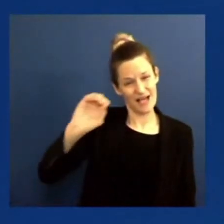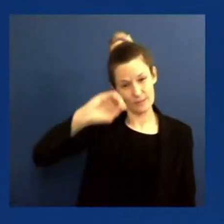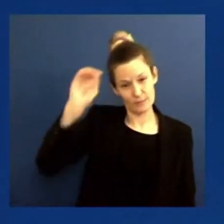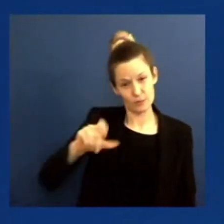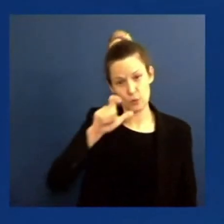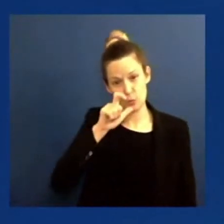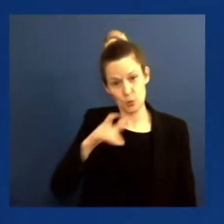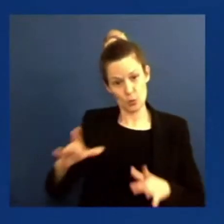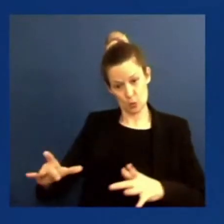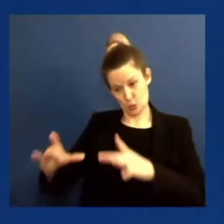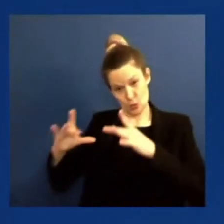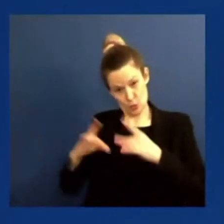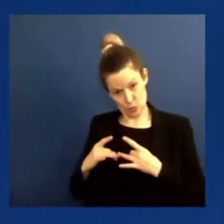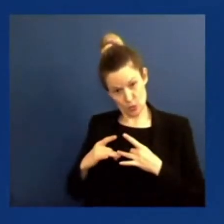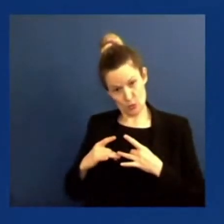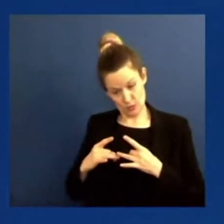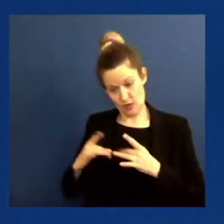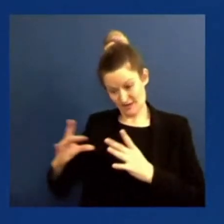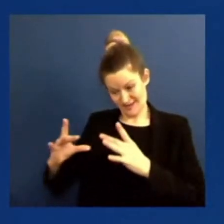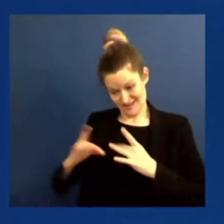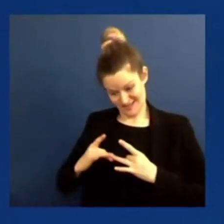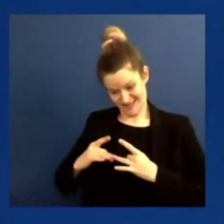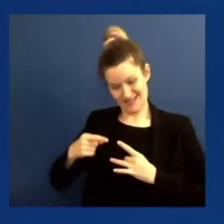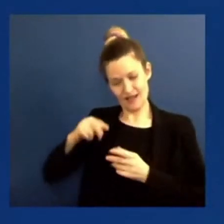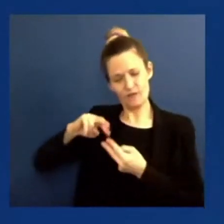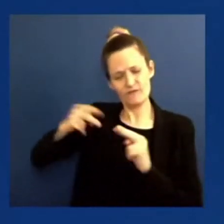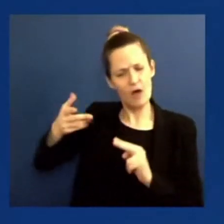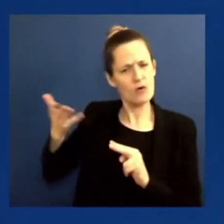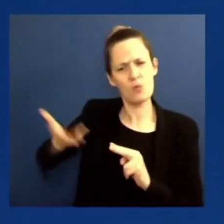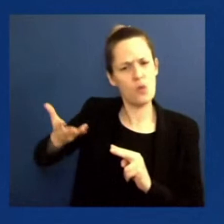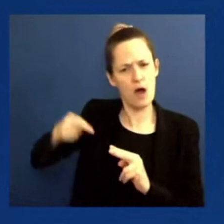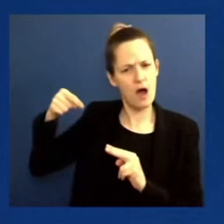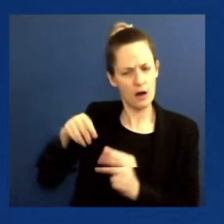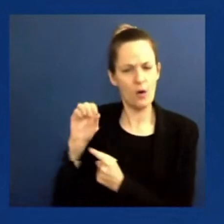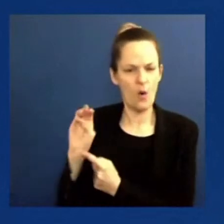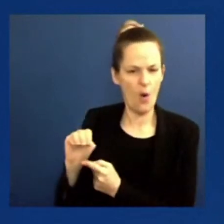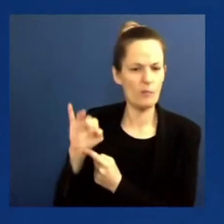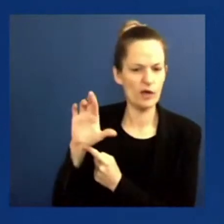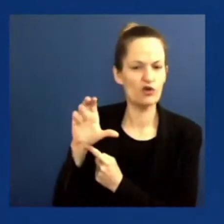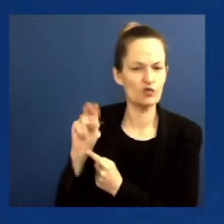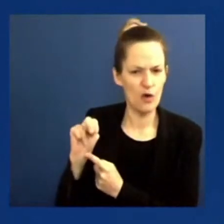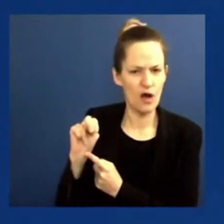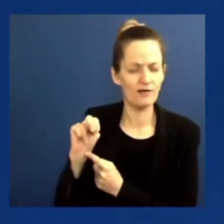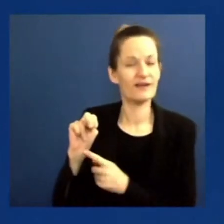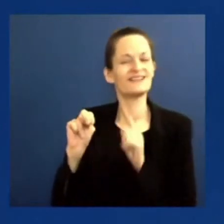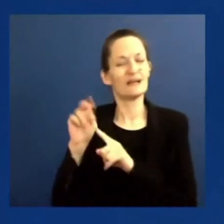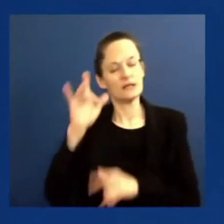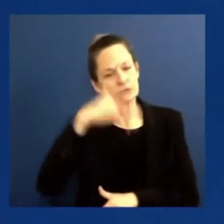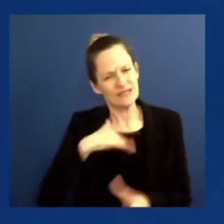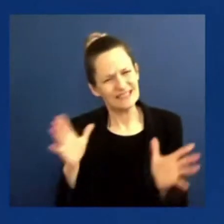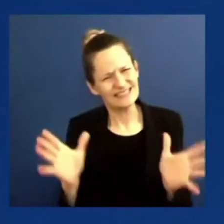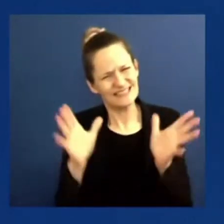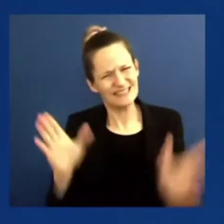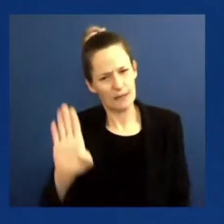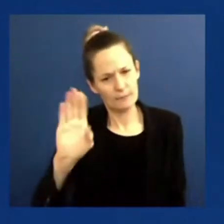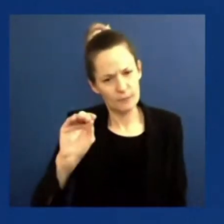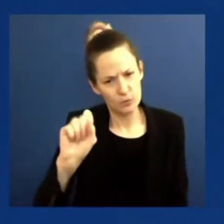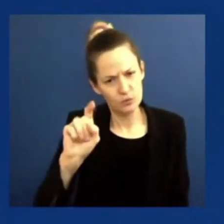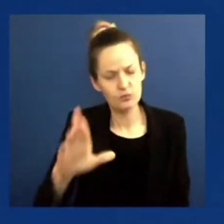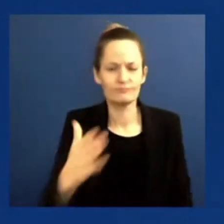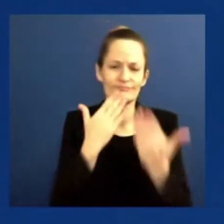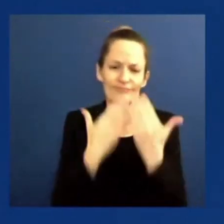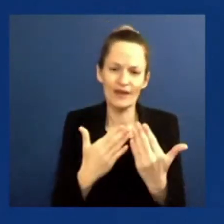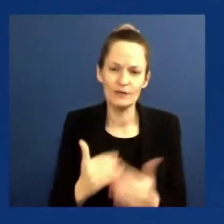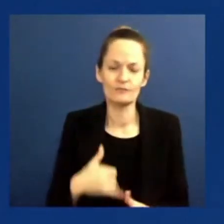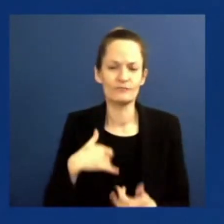to get it as soon as possible. Thank you. I'll now turn things over to Dr. Fauci. Thank you very much, Dr. Walensky. What I'd like to do